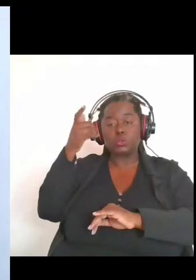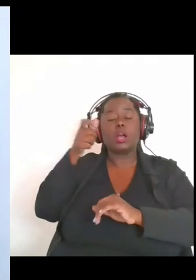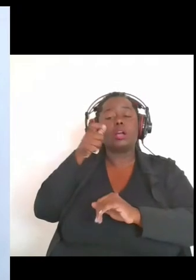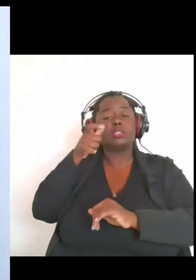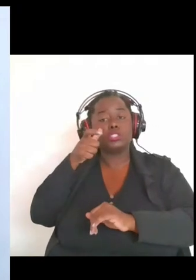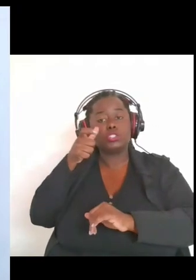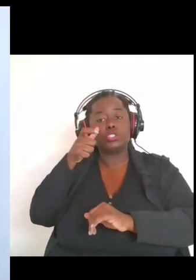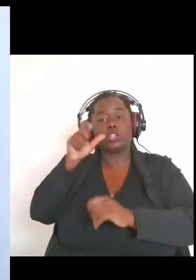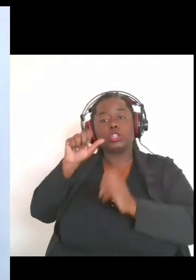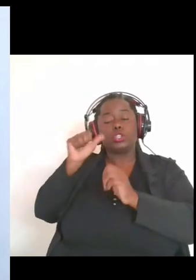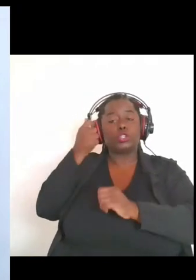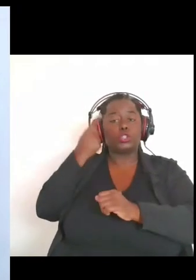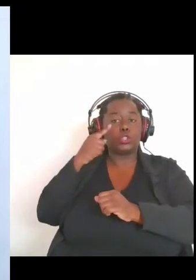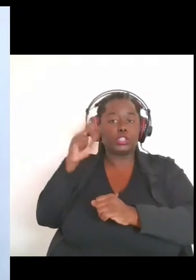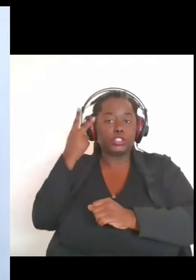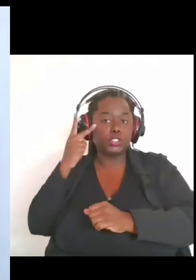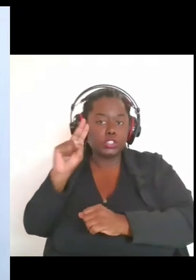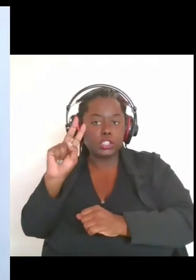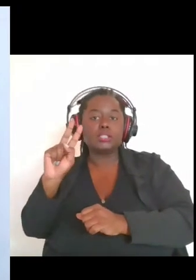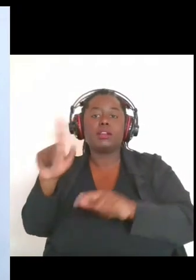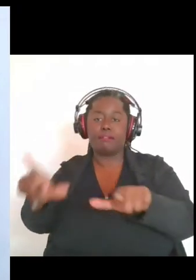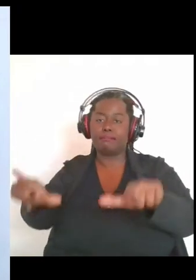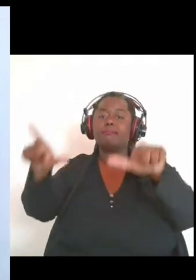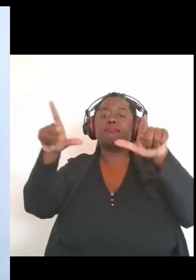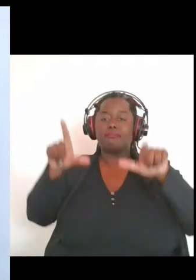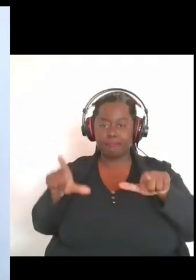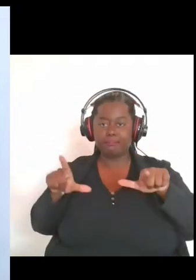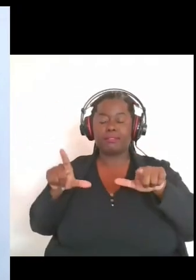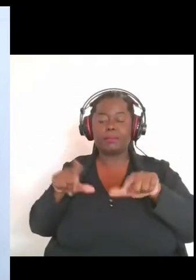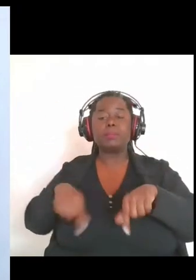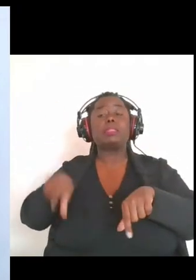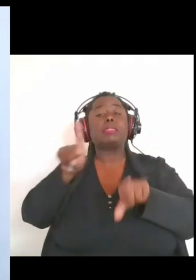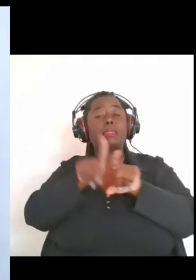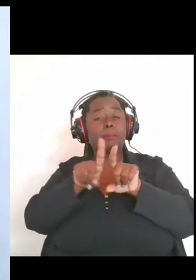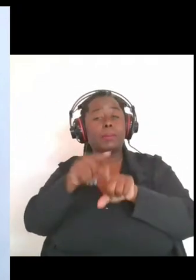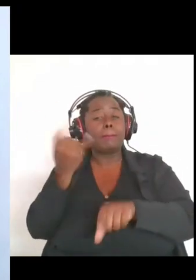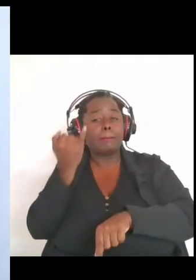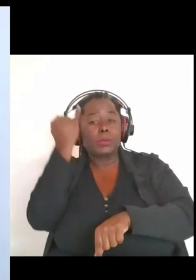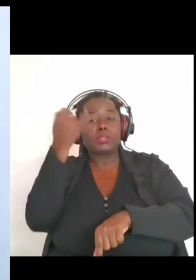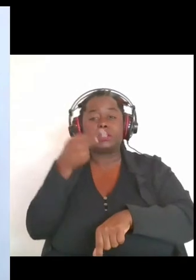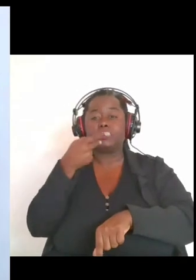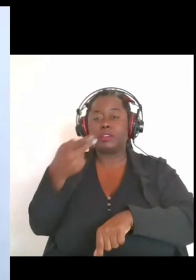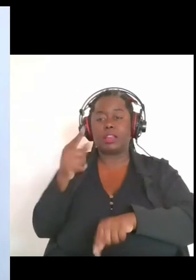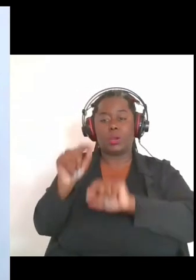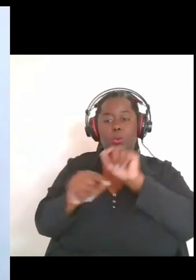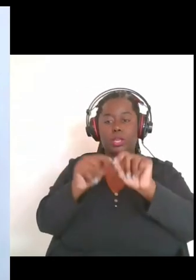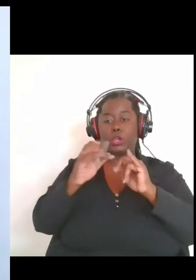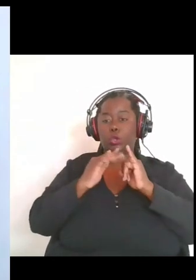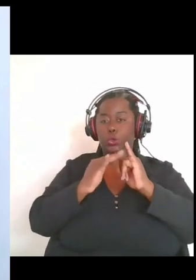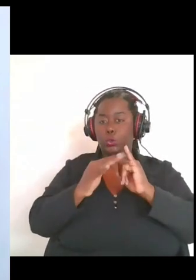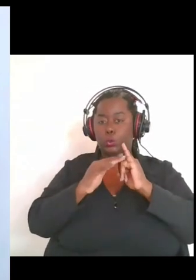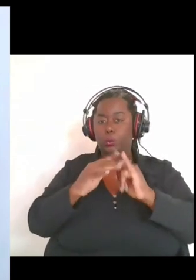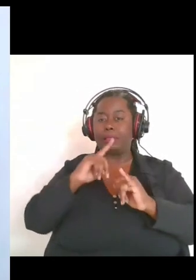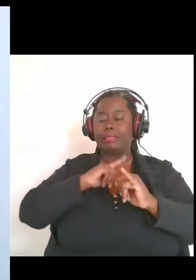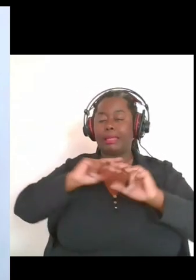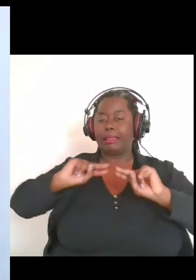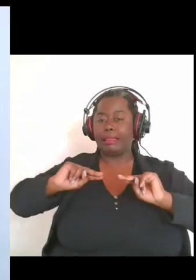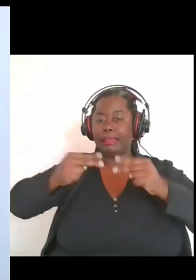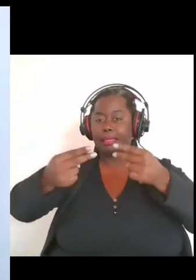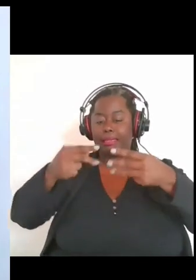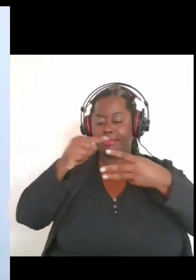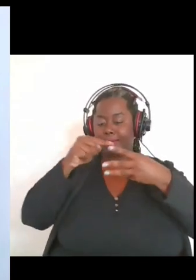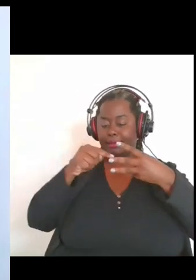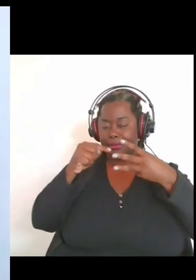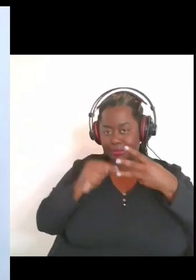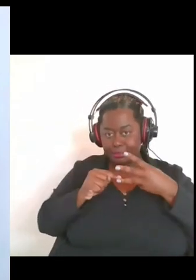for those who attend this the two days of the seminar this seminar is being broadcast in three different links on you YouTube